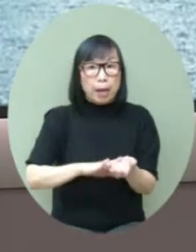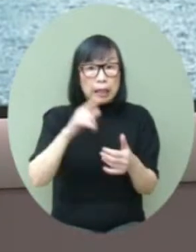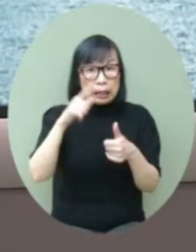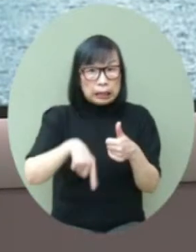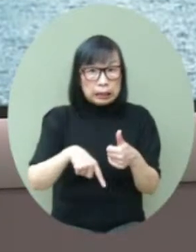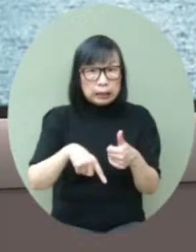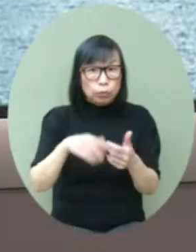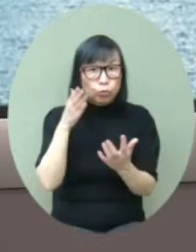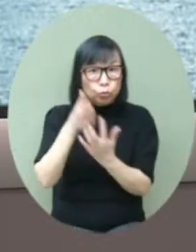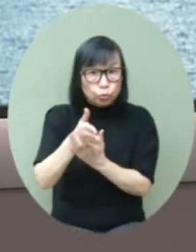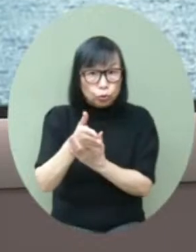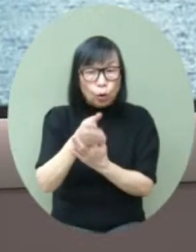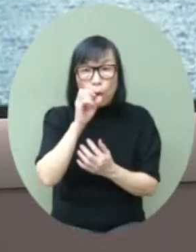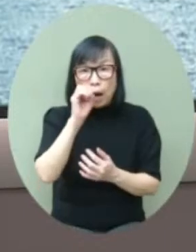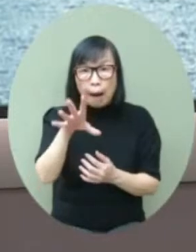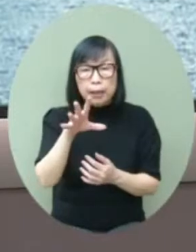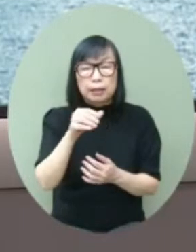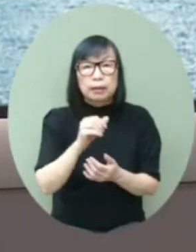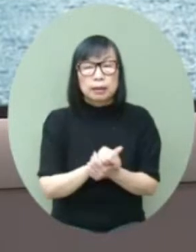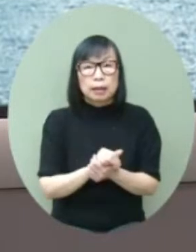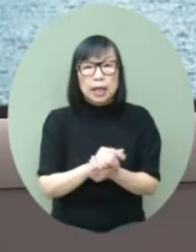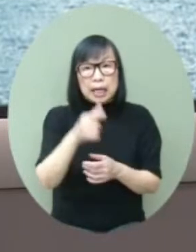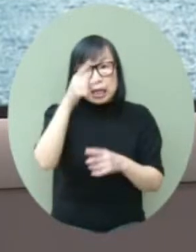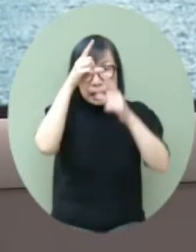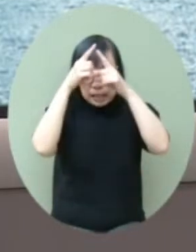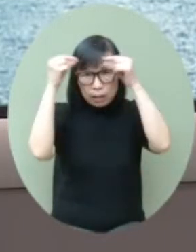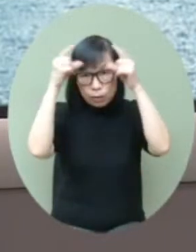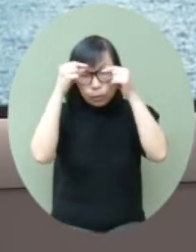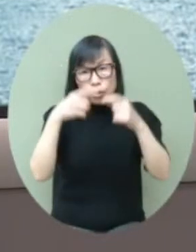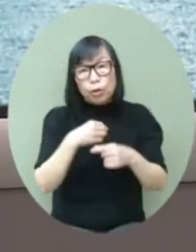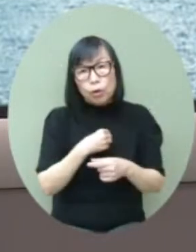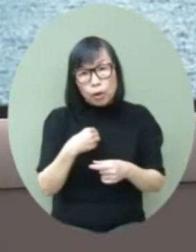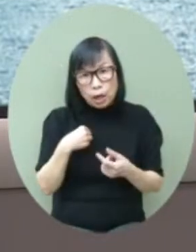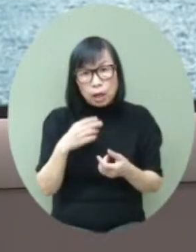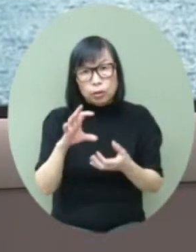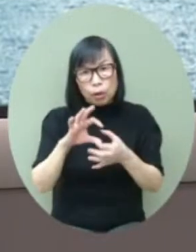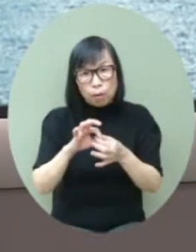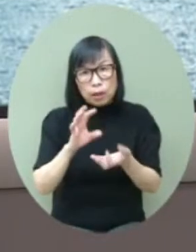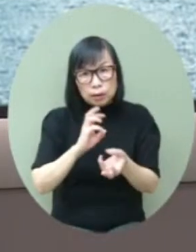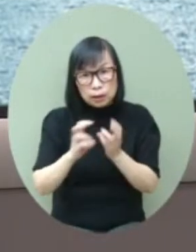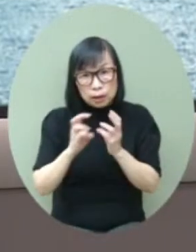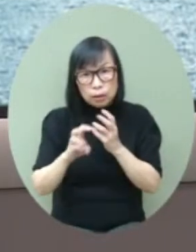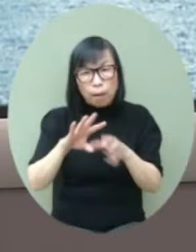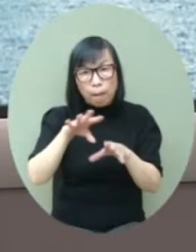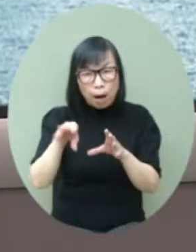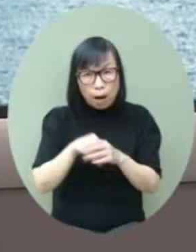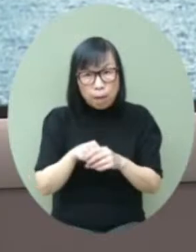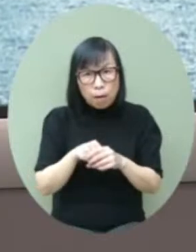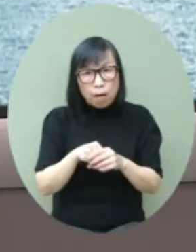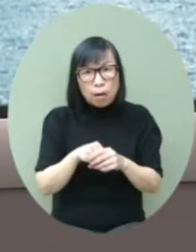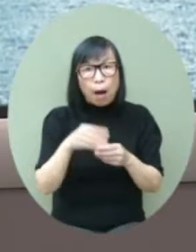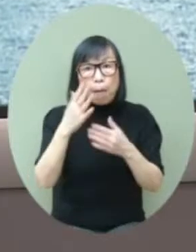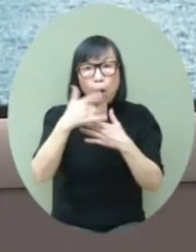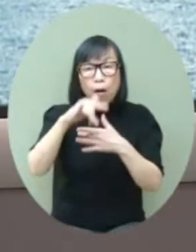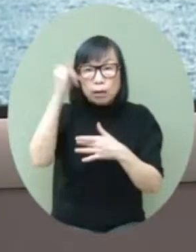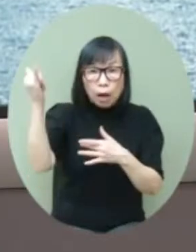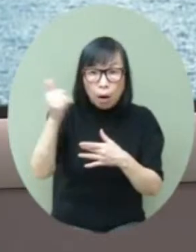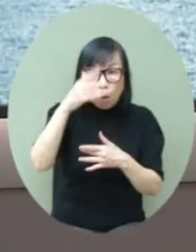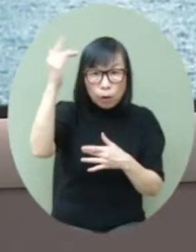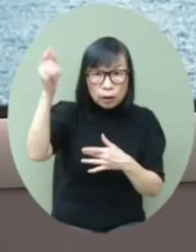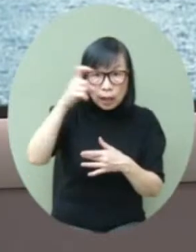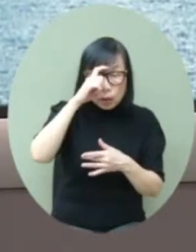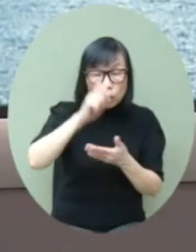to stay vigilant, and patients should tell us all the necessary information, like whether they have